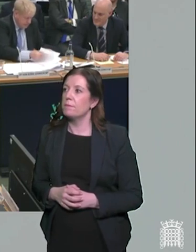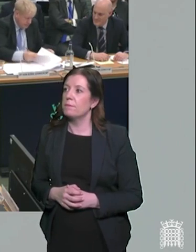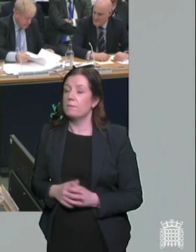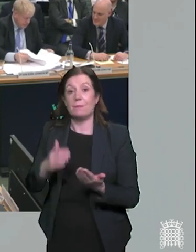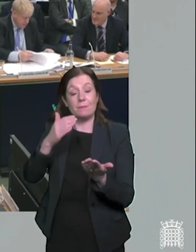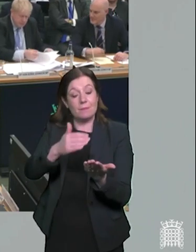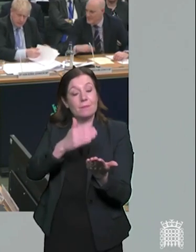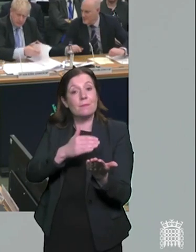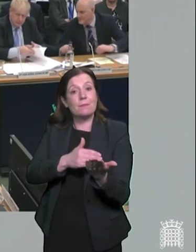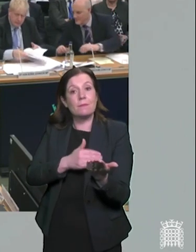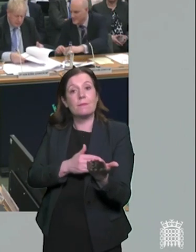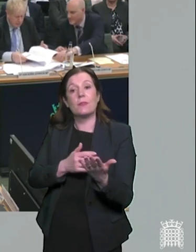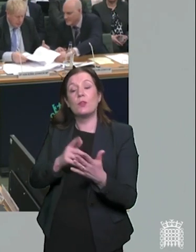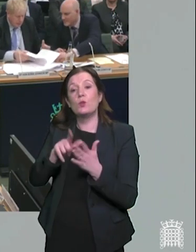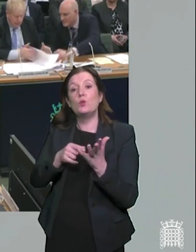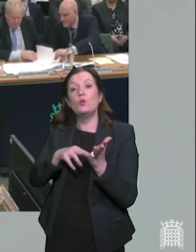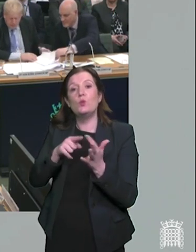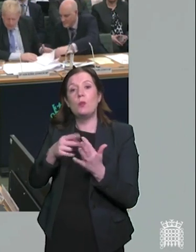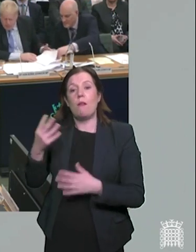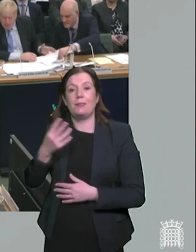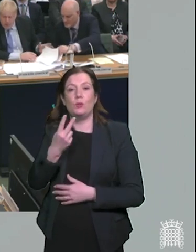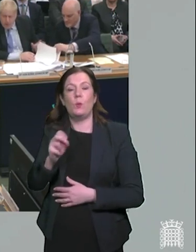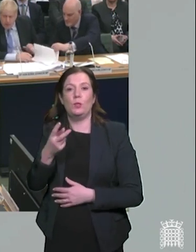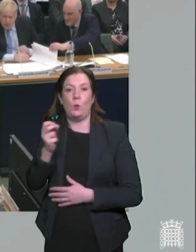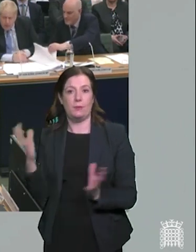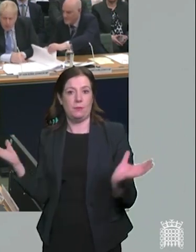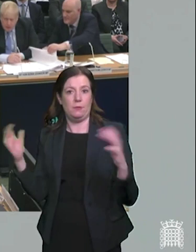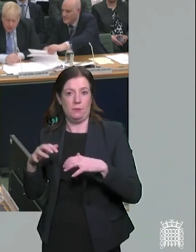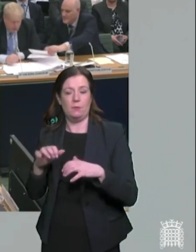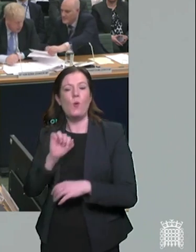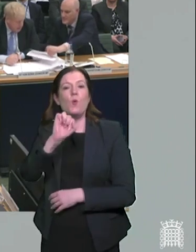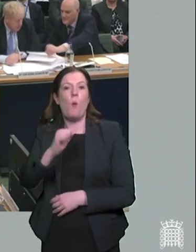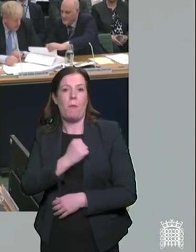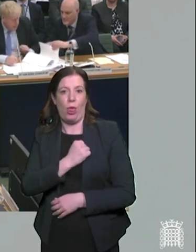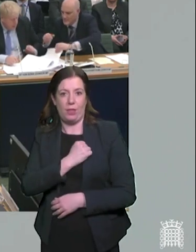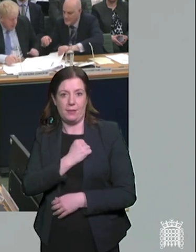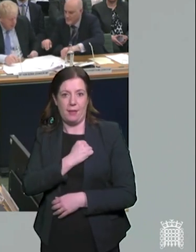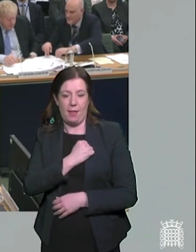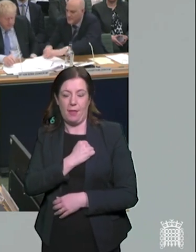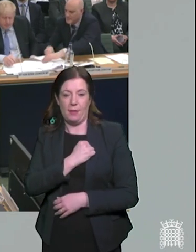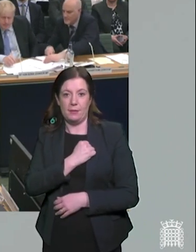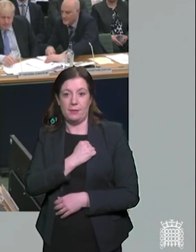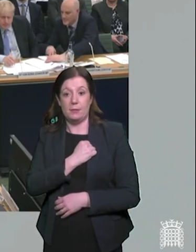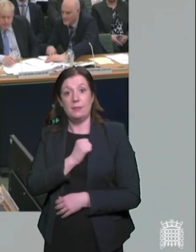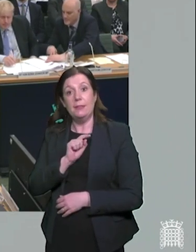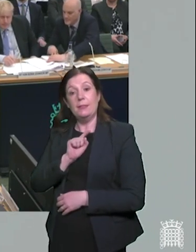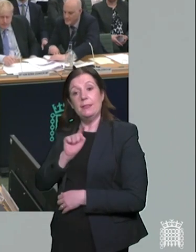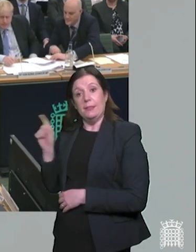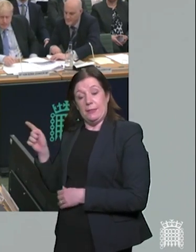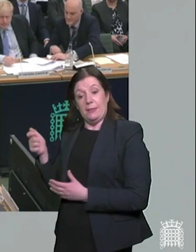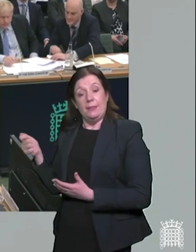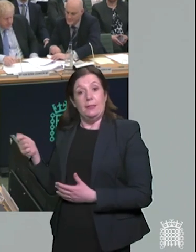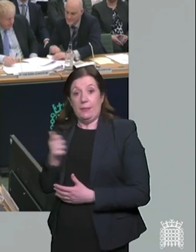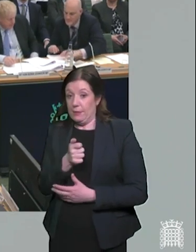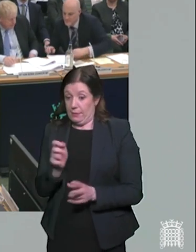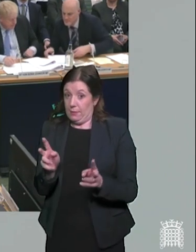the gathering of the 19th of June 2020 that marked your birthday. Mr. Doyle says that he was,